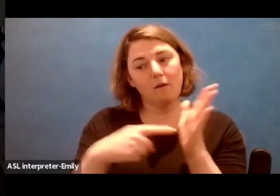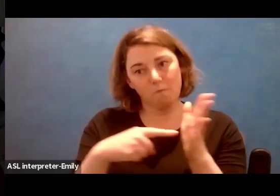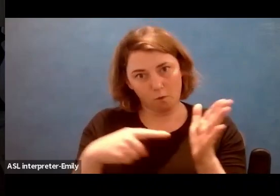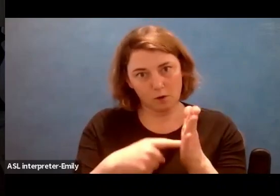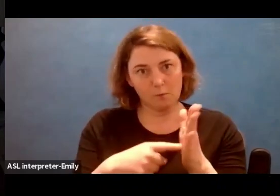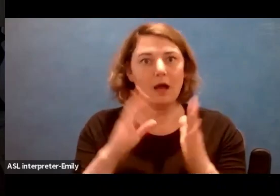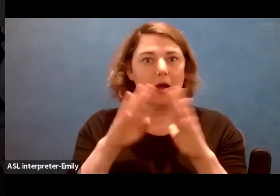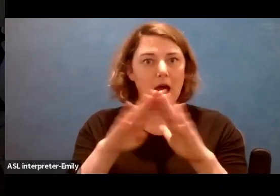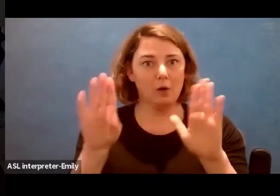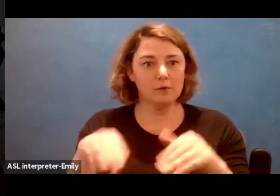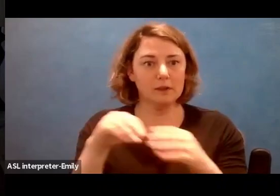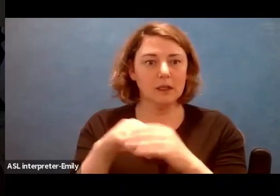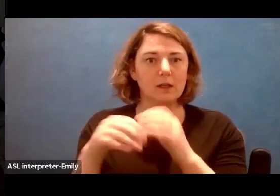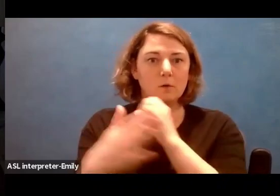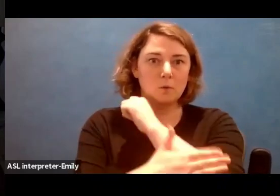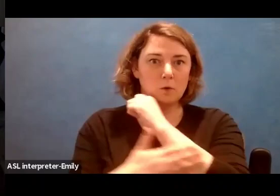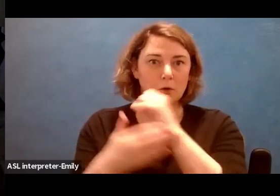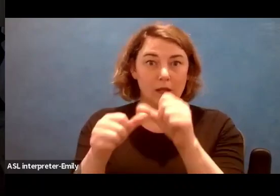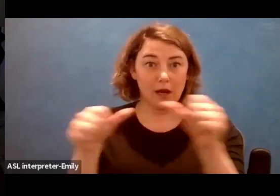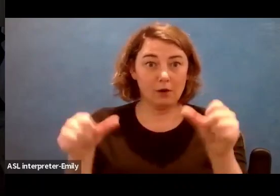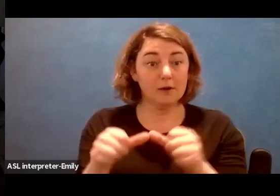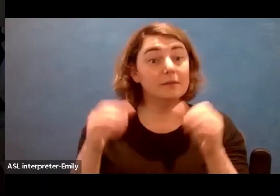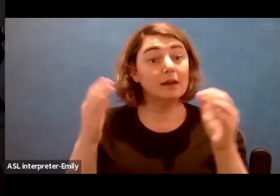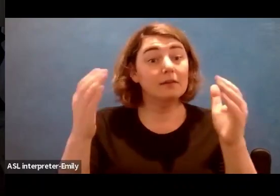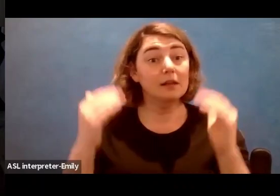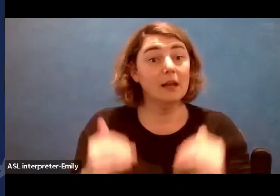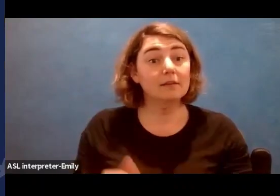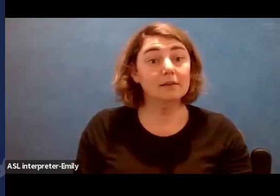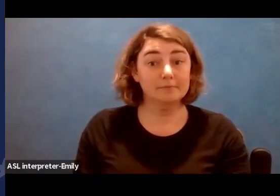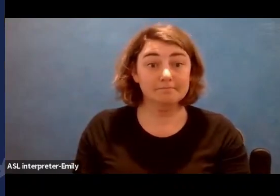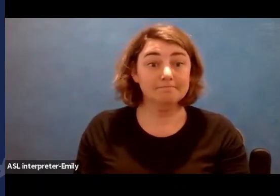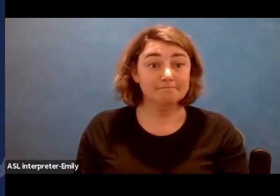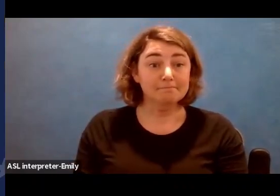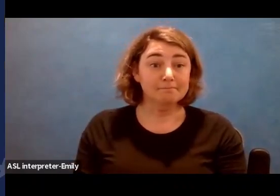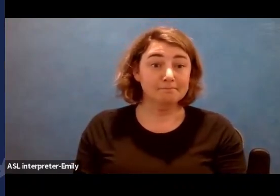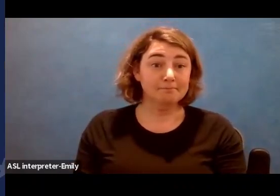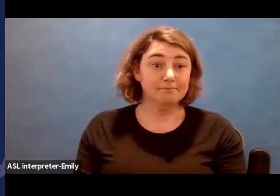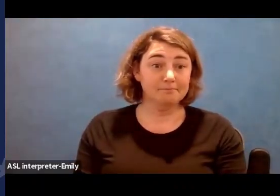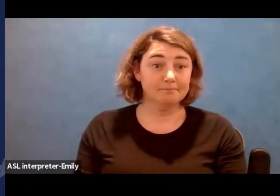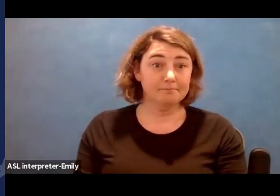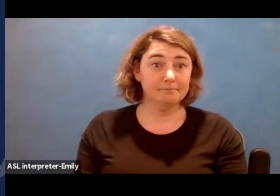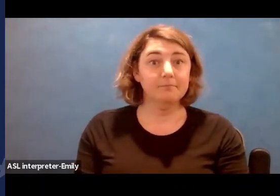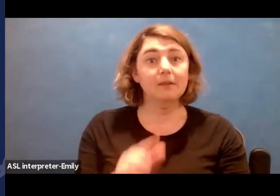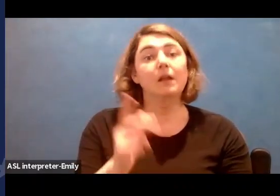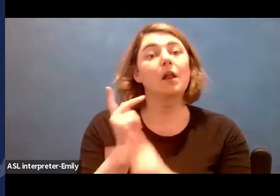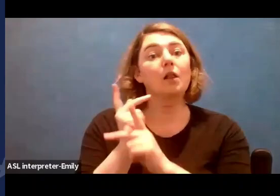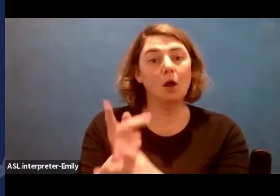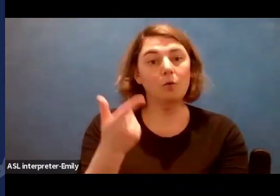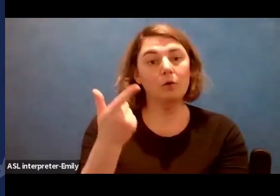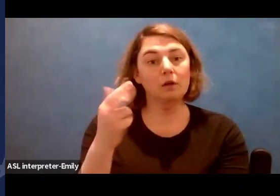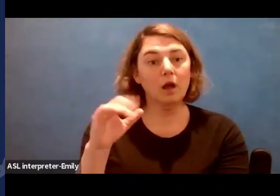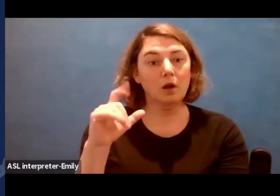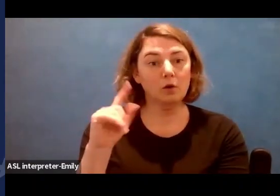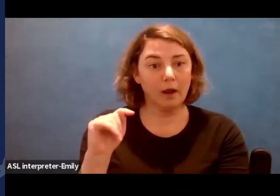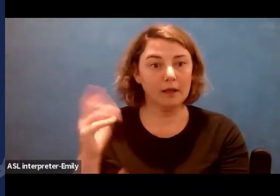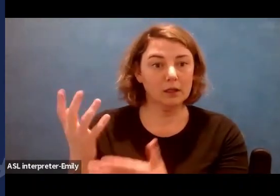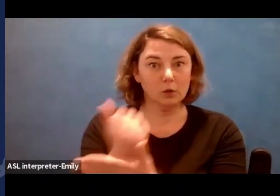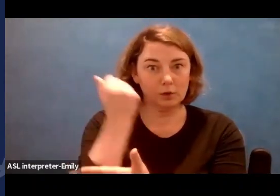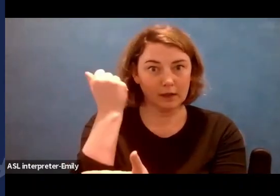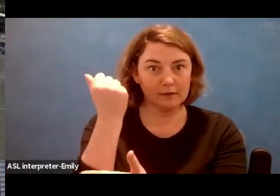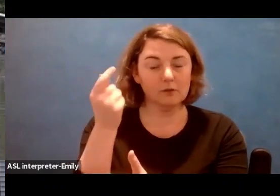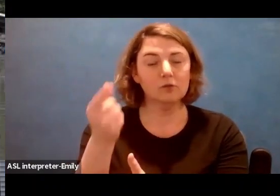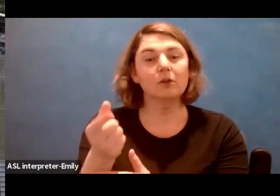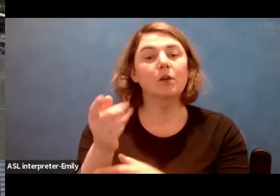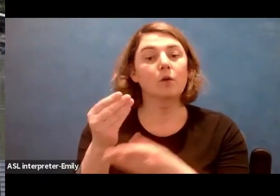areas. And then we can go to the next one. And the next one, loan grant utilization. Loan